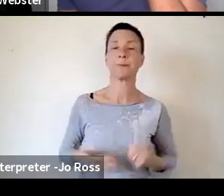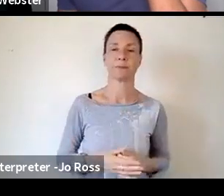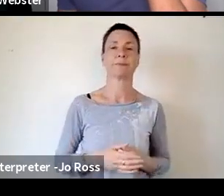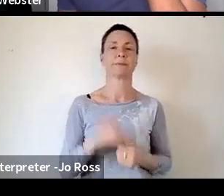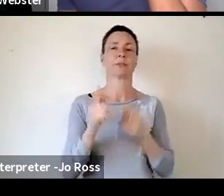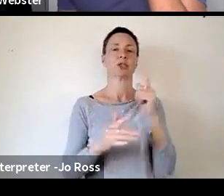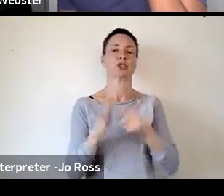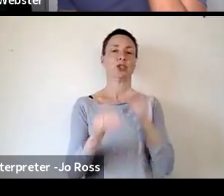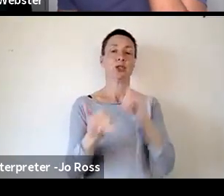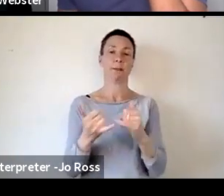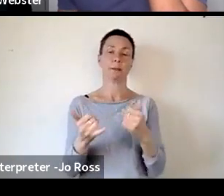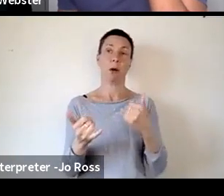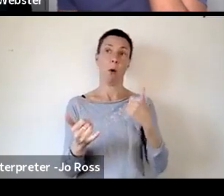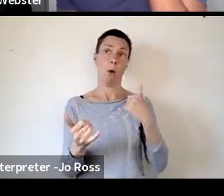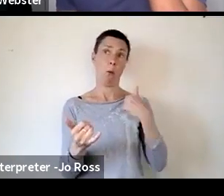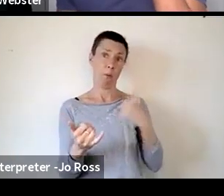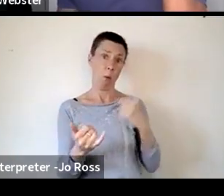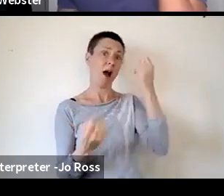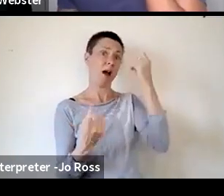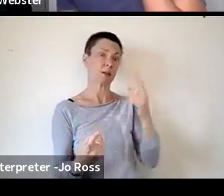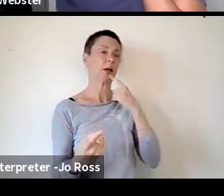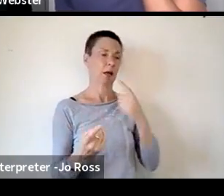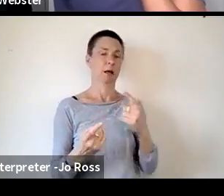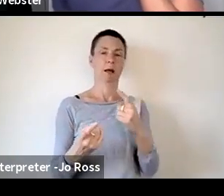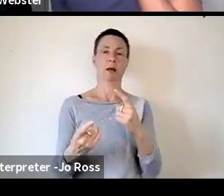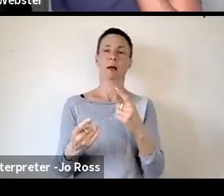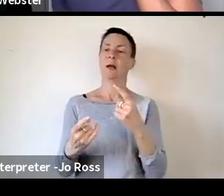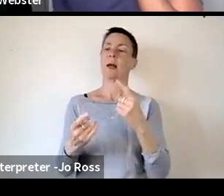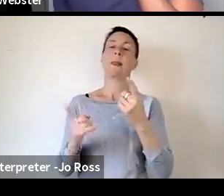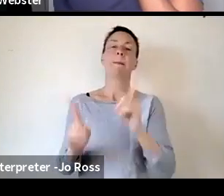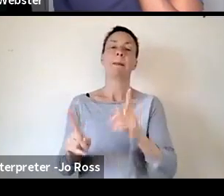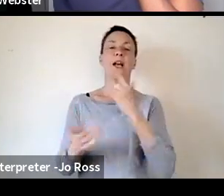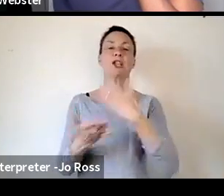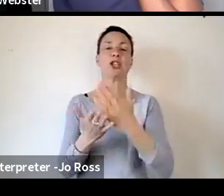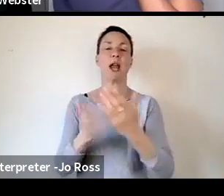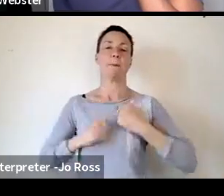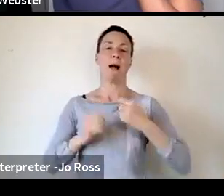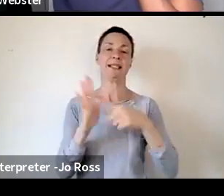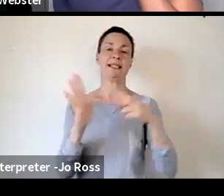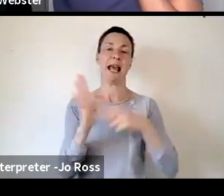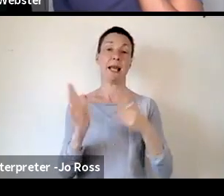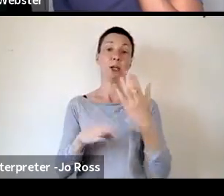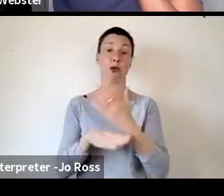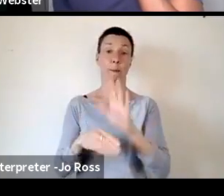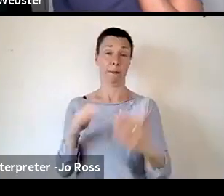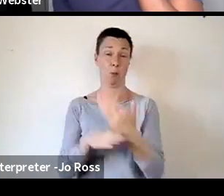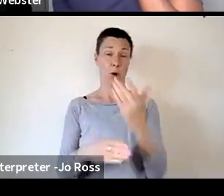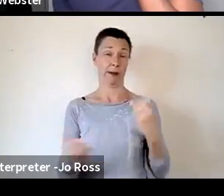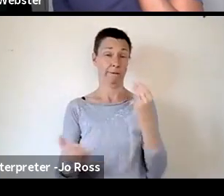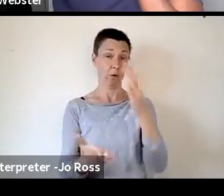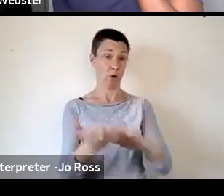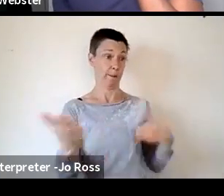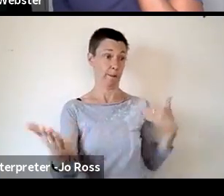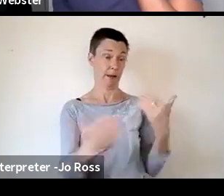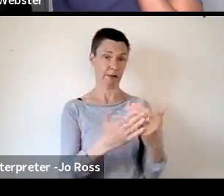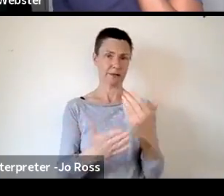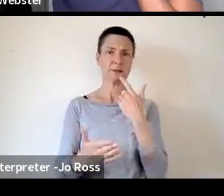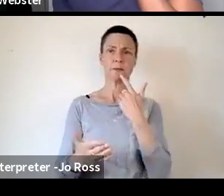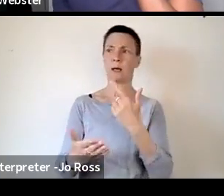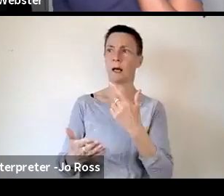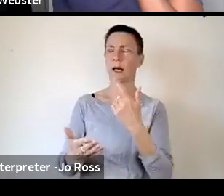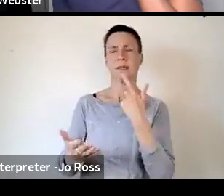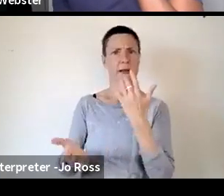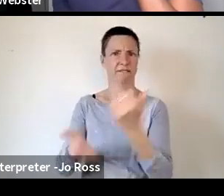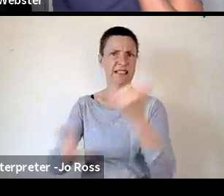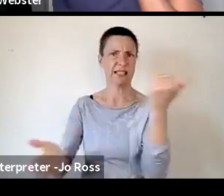so from what I understand, so the guys that share my telly job have been working on that for the last few months. I think it has the potential to be a